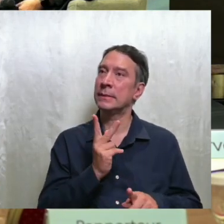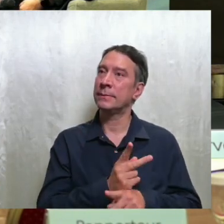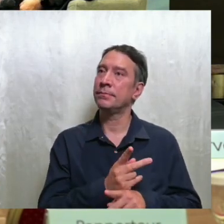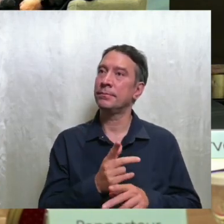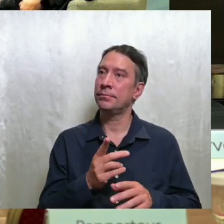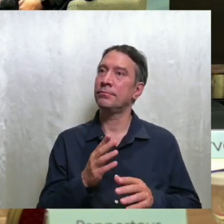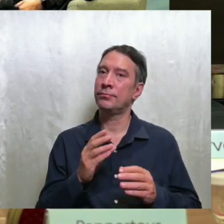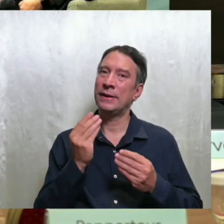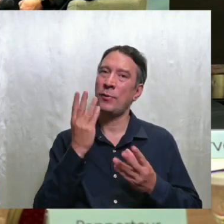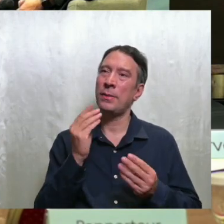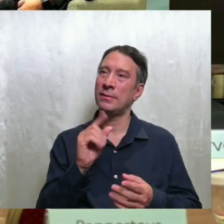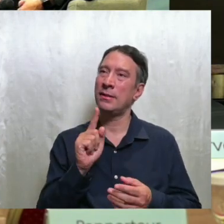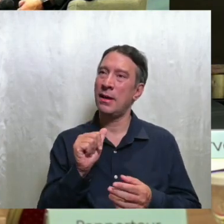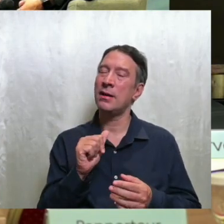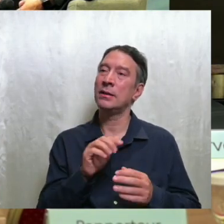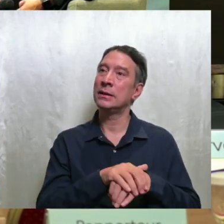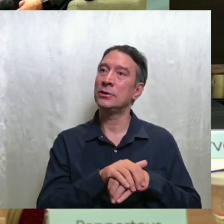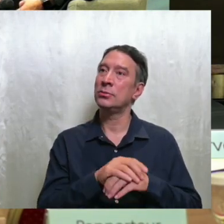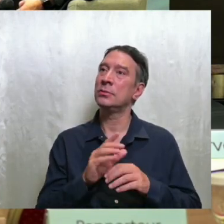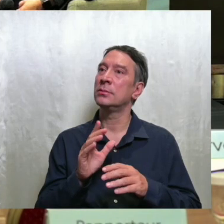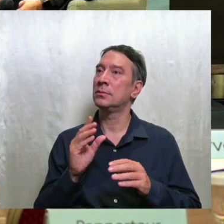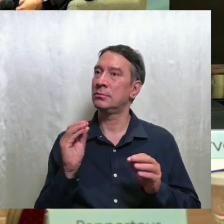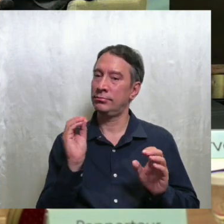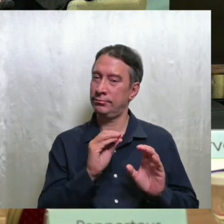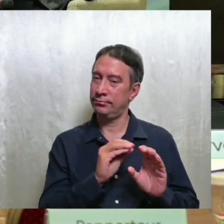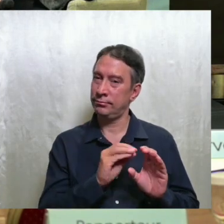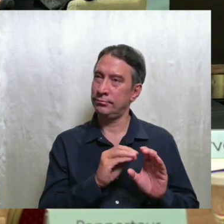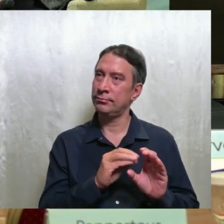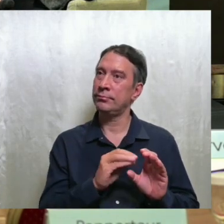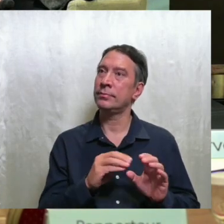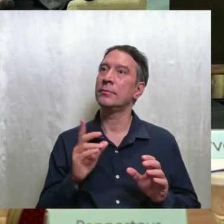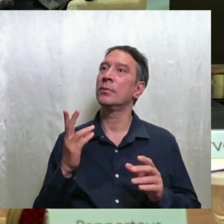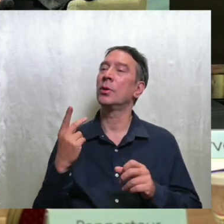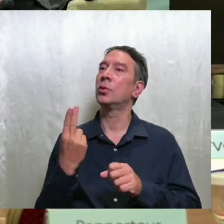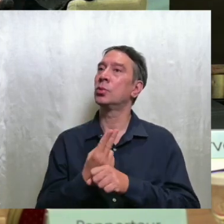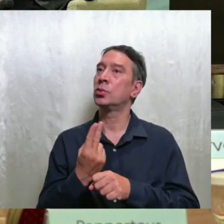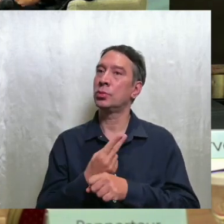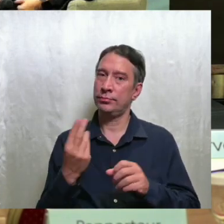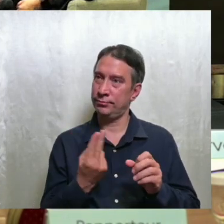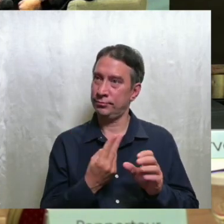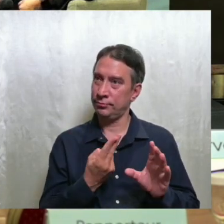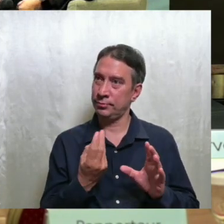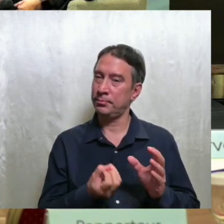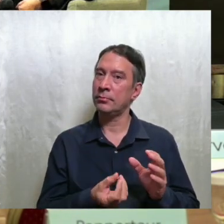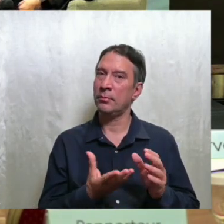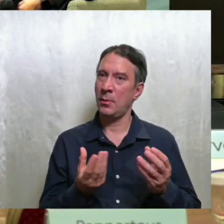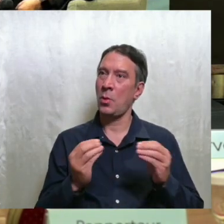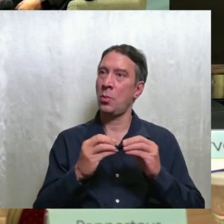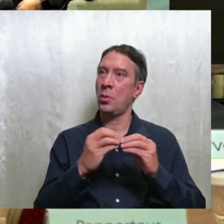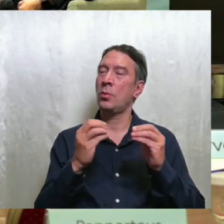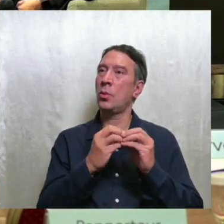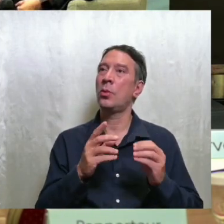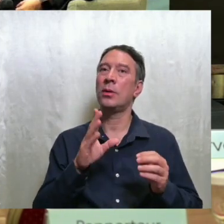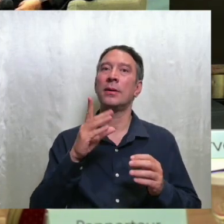to. But there are solutions that are being developed that can, translate into different languages, which